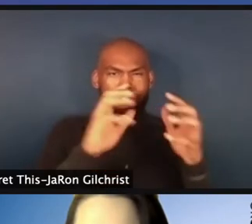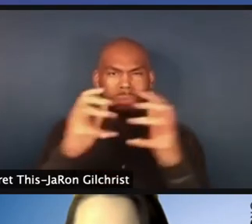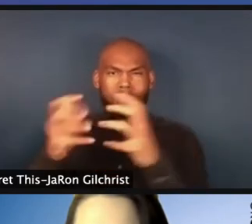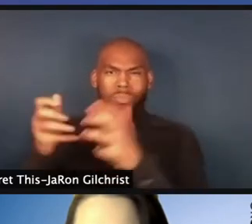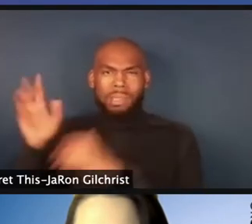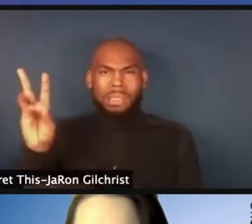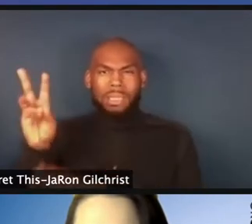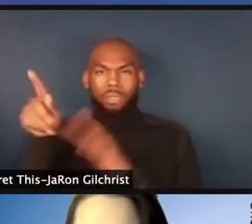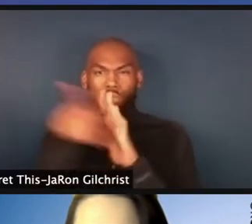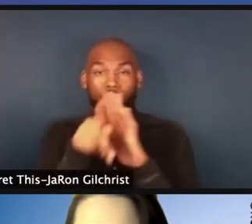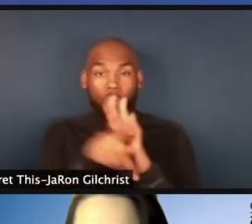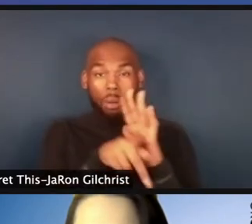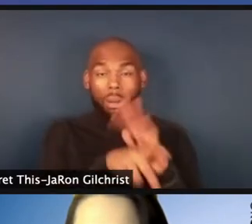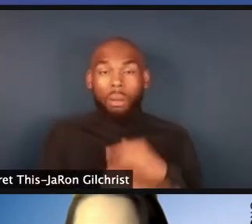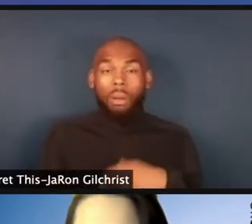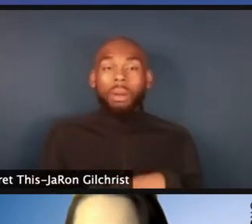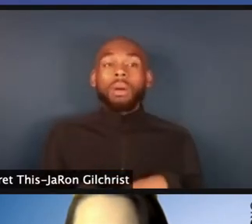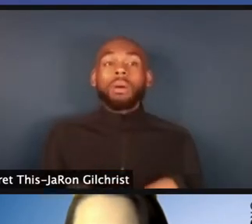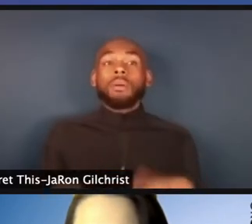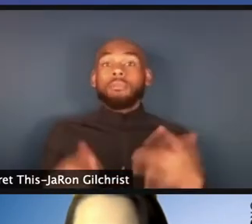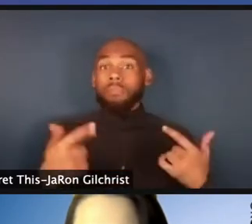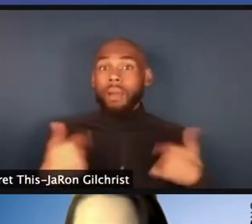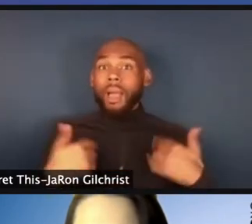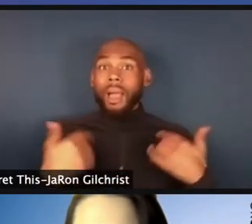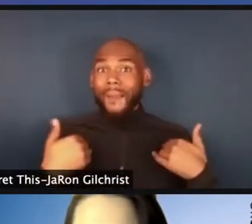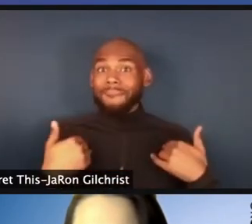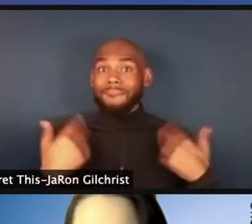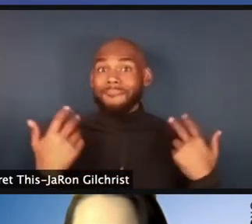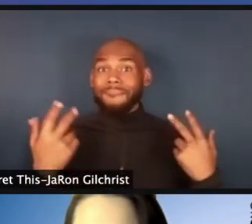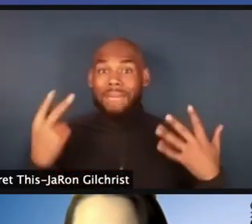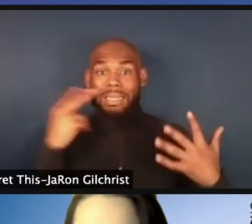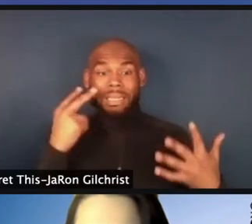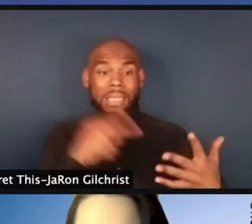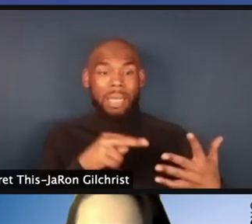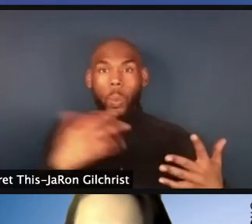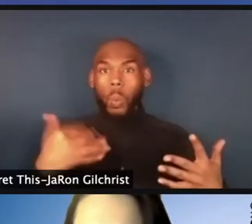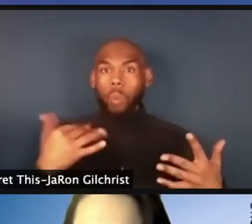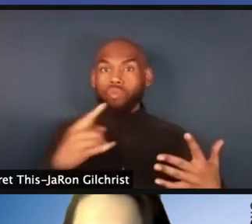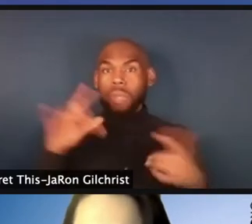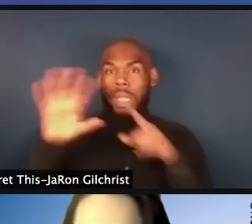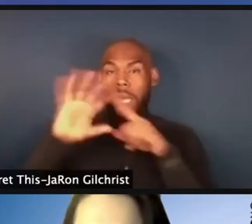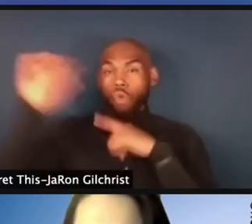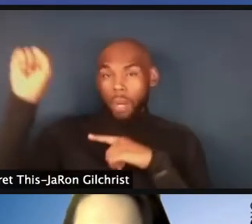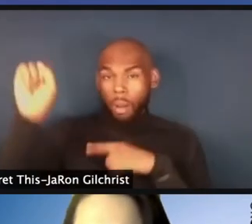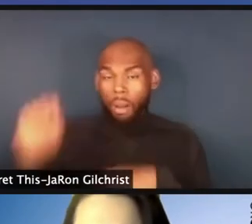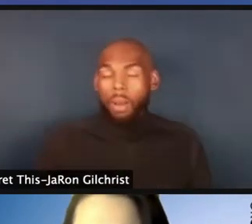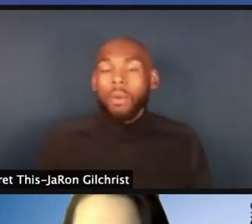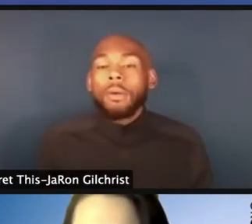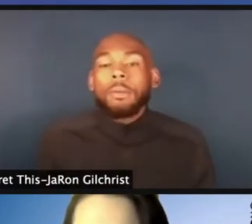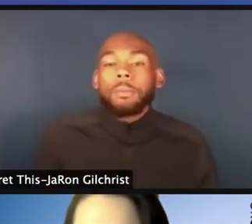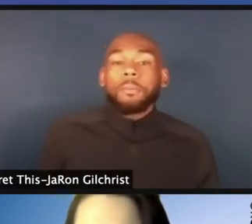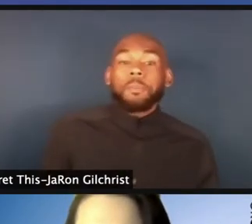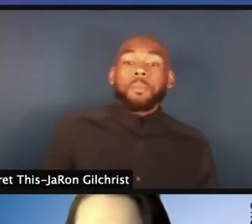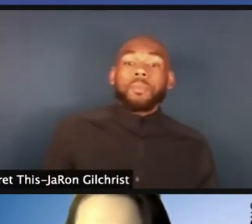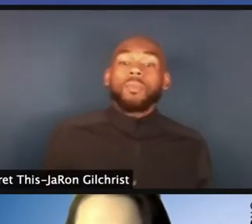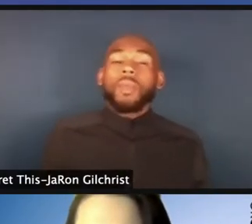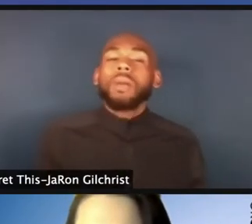document with them, which I definitely have, and it's incredible. But I'm sort of curious to